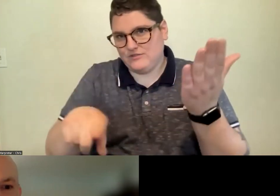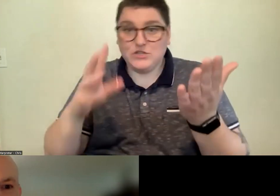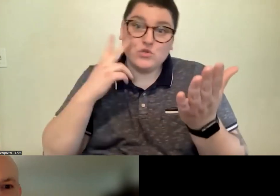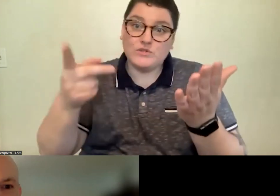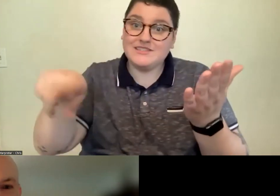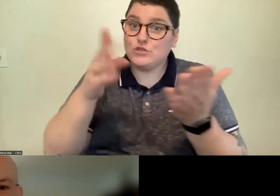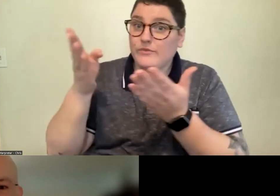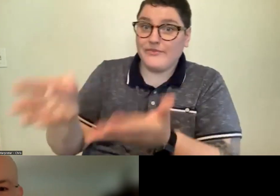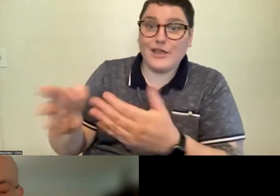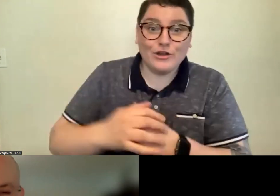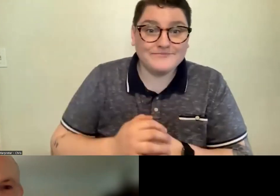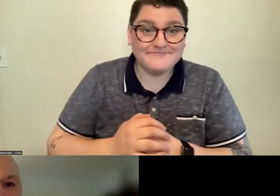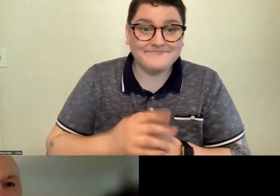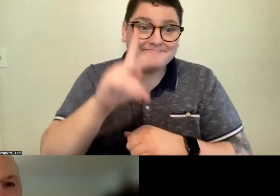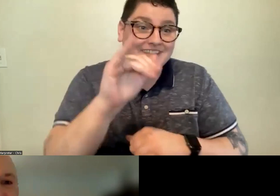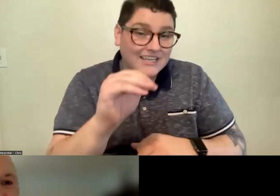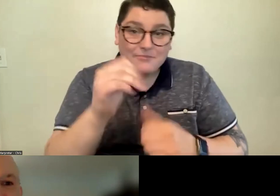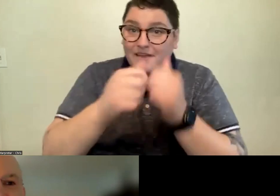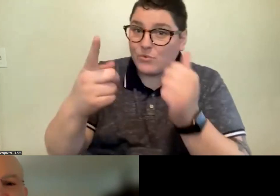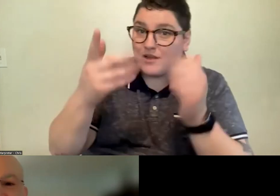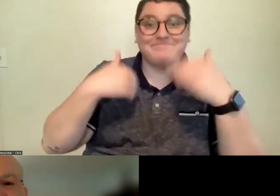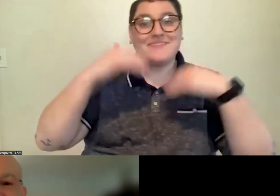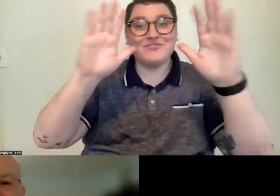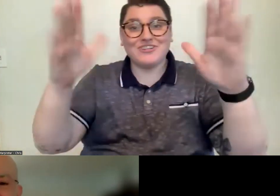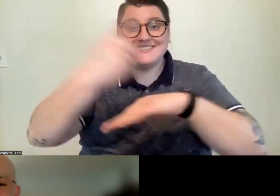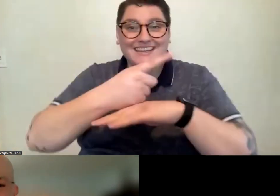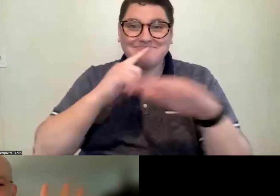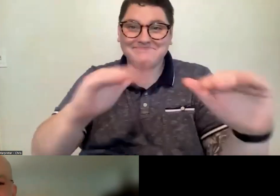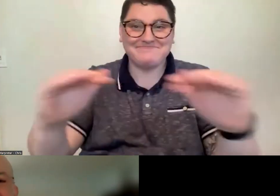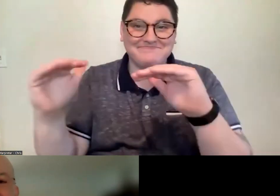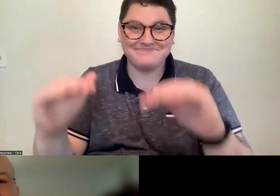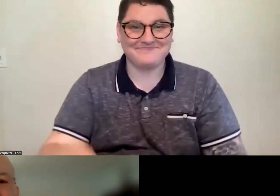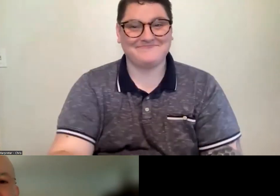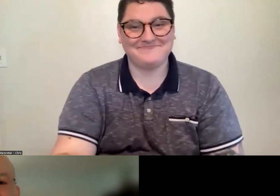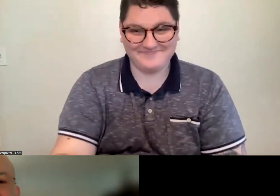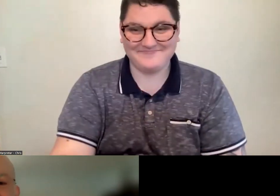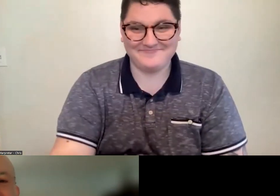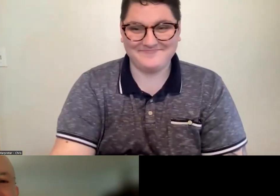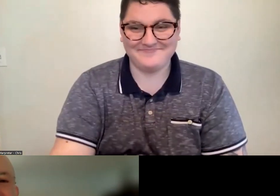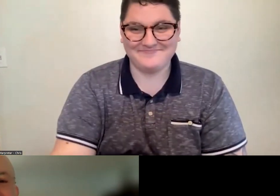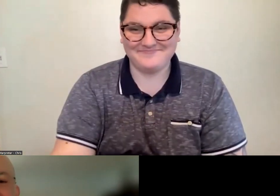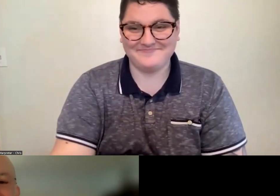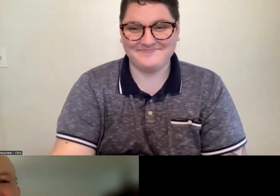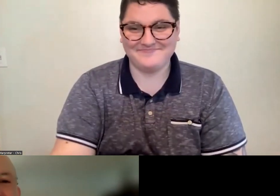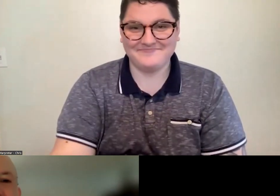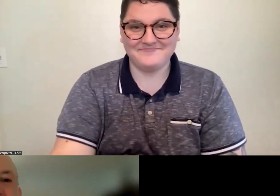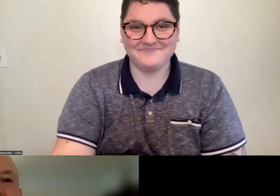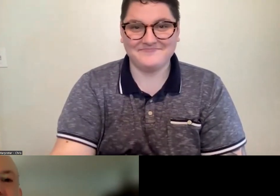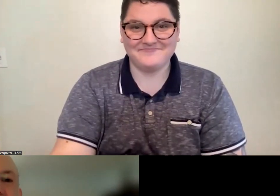those. So Kim and everybody have a great day. Great. Thanks, everybody. Thanks, Steve. Okay, take care.